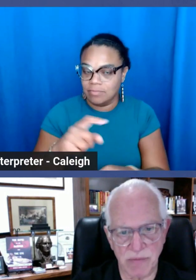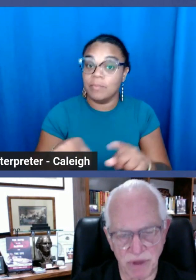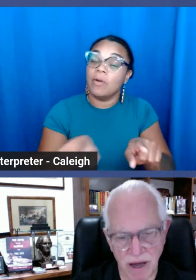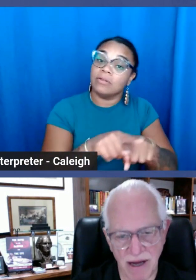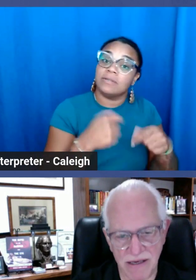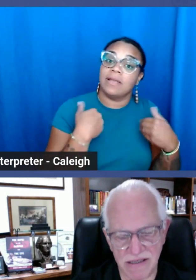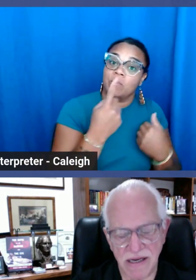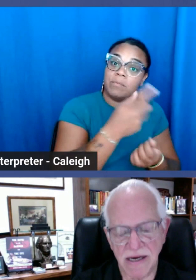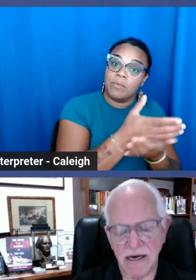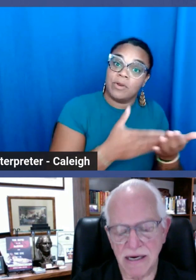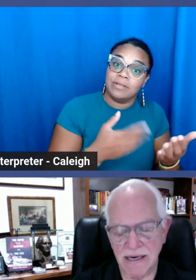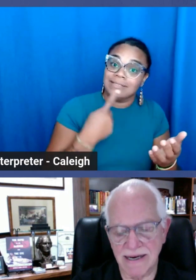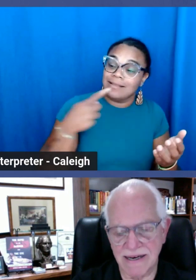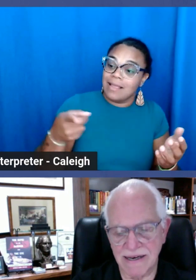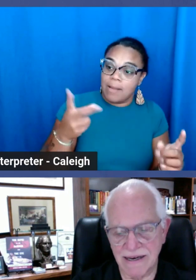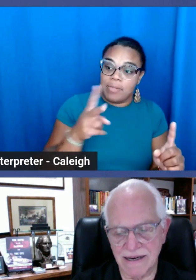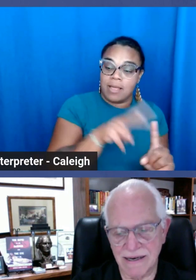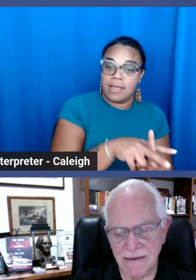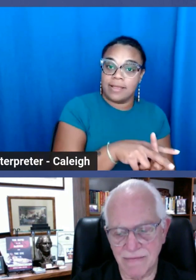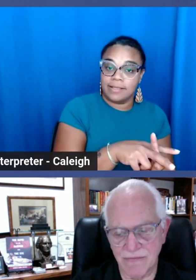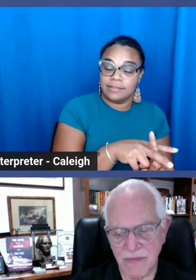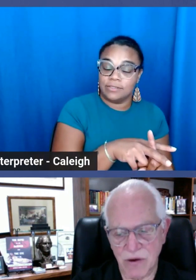this applies